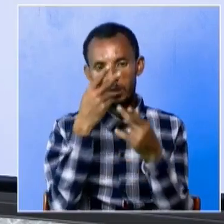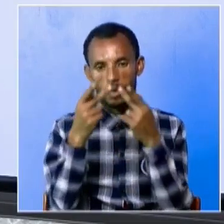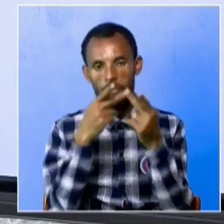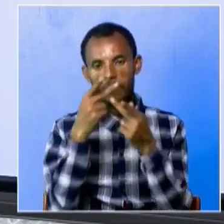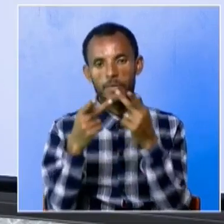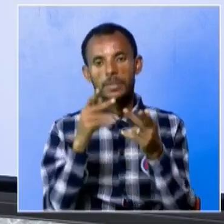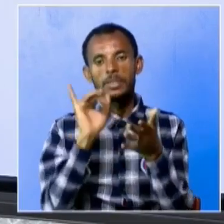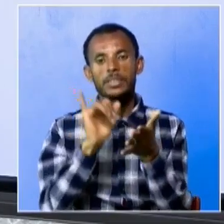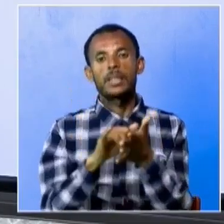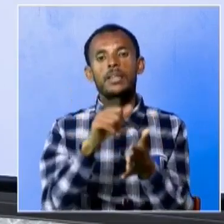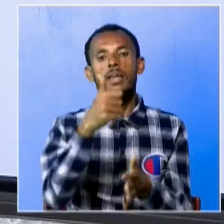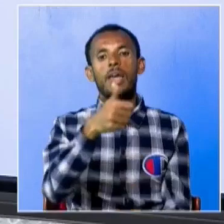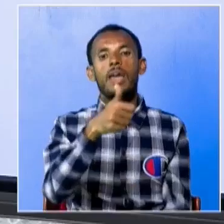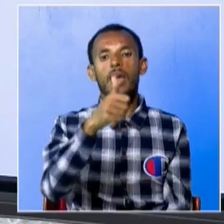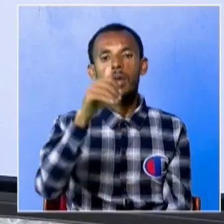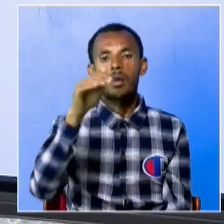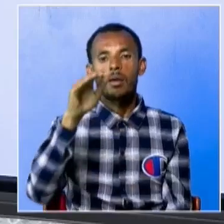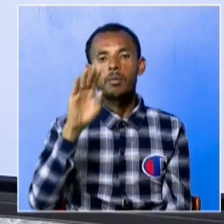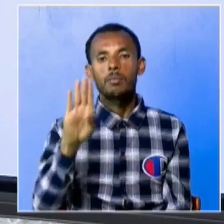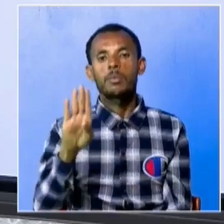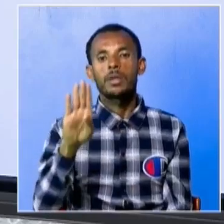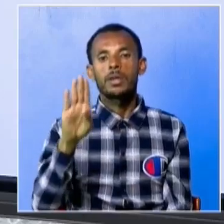that ABC